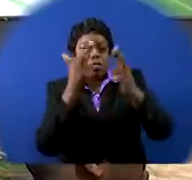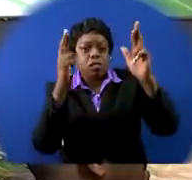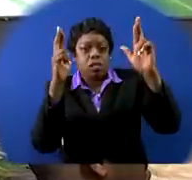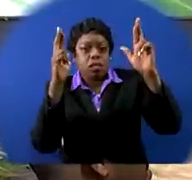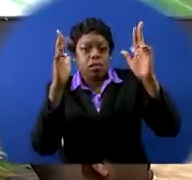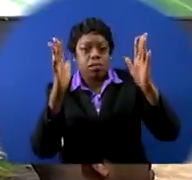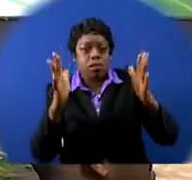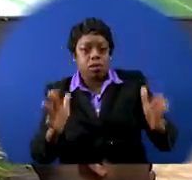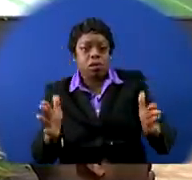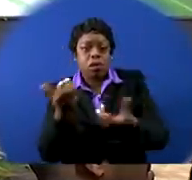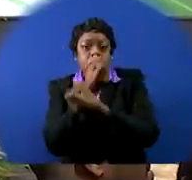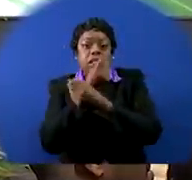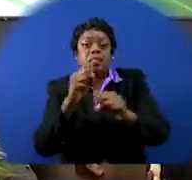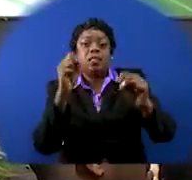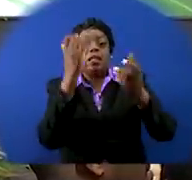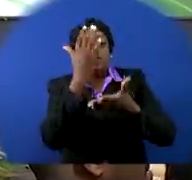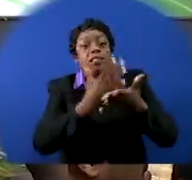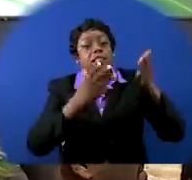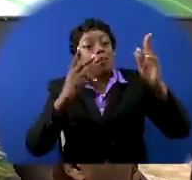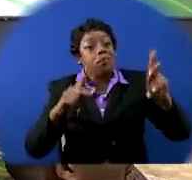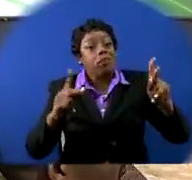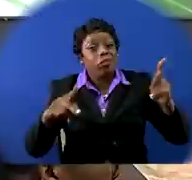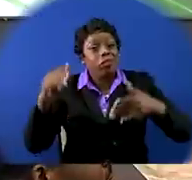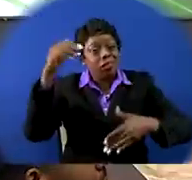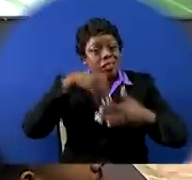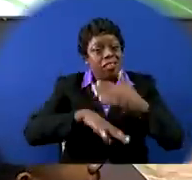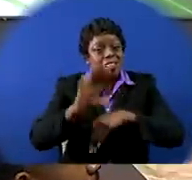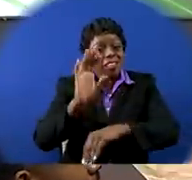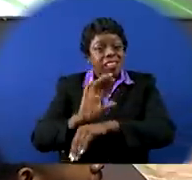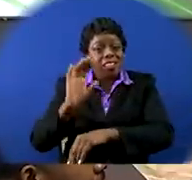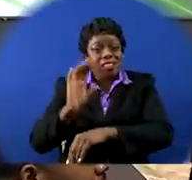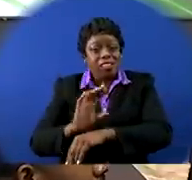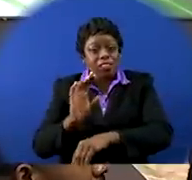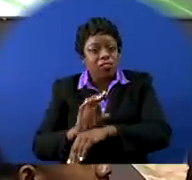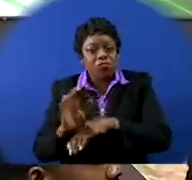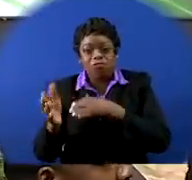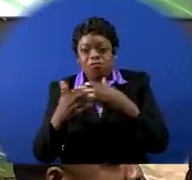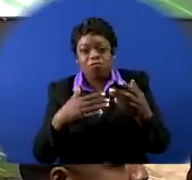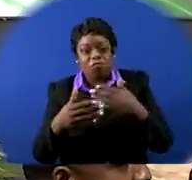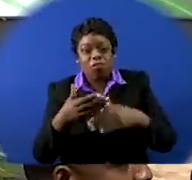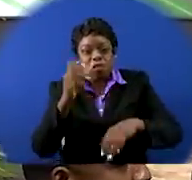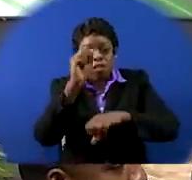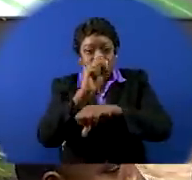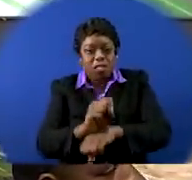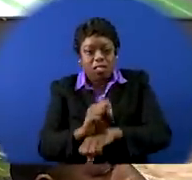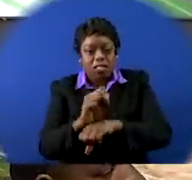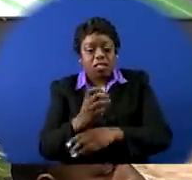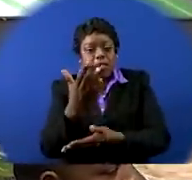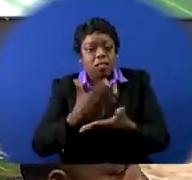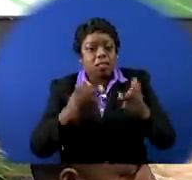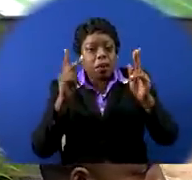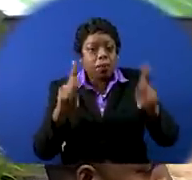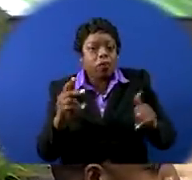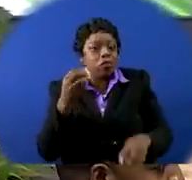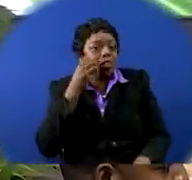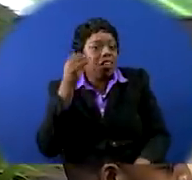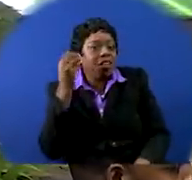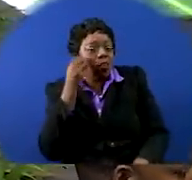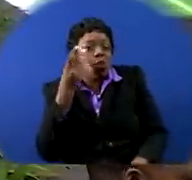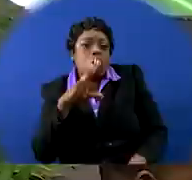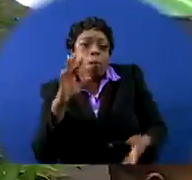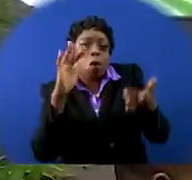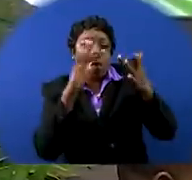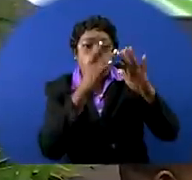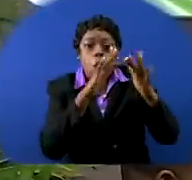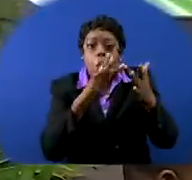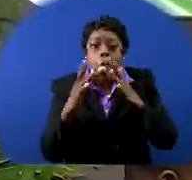So save somebody in this church house, whether in the cathedral or the sanctuary. Somebody's at home. Somebody's in another space watching us